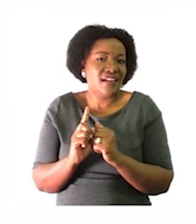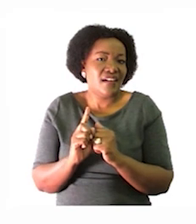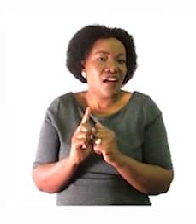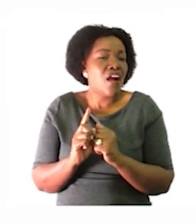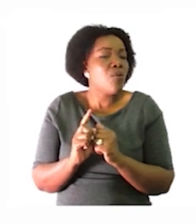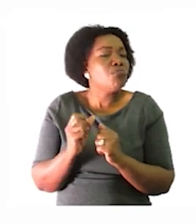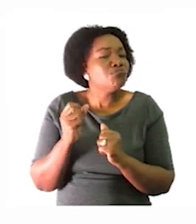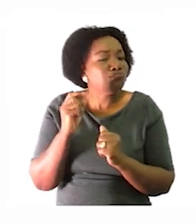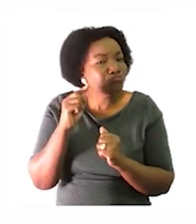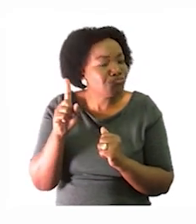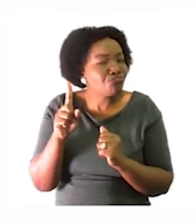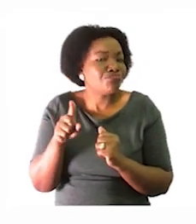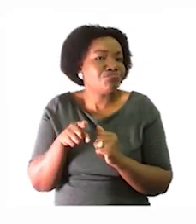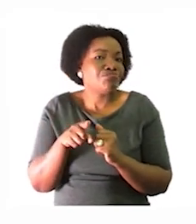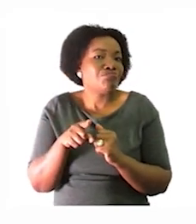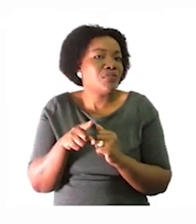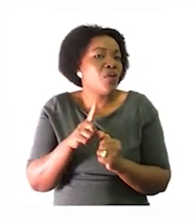is correct. They have